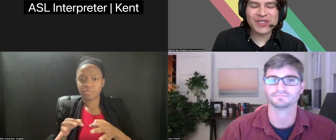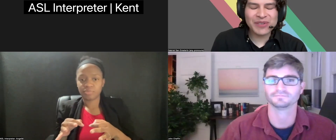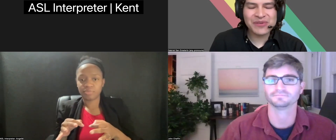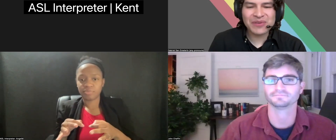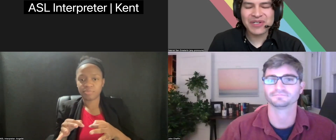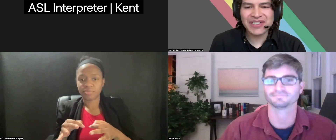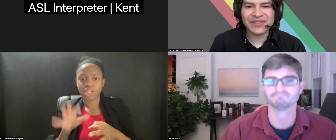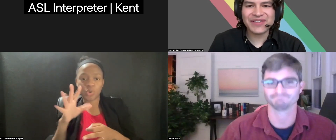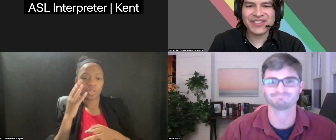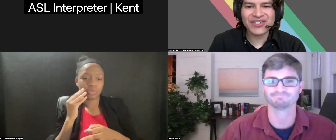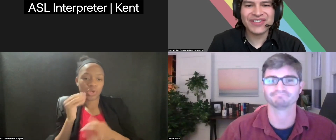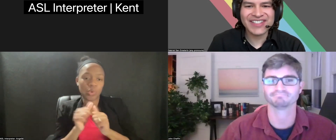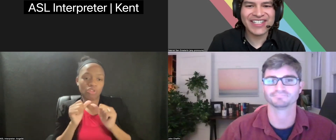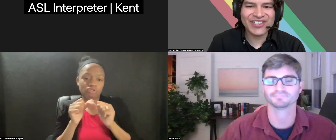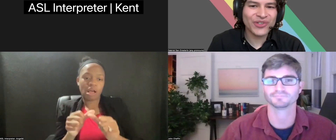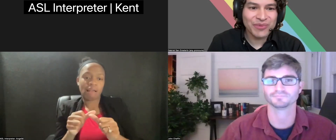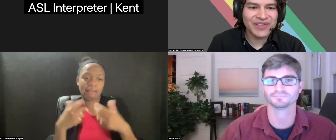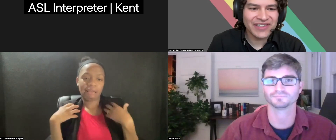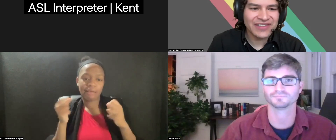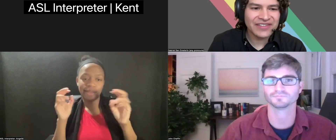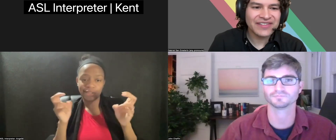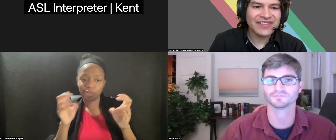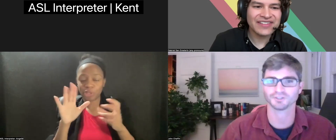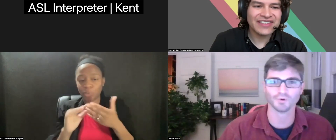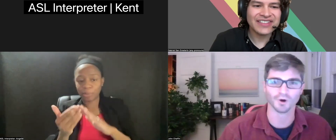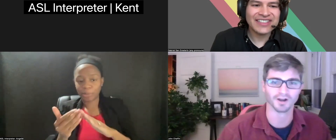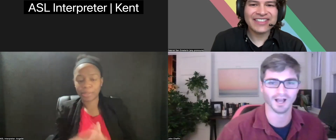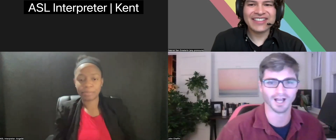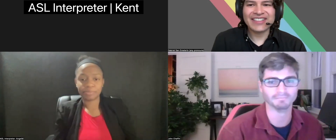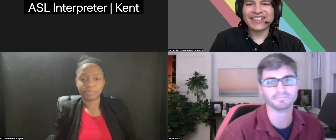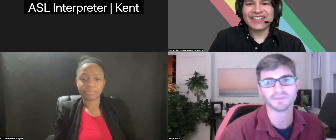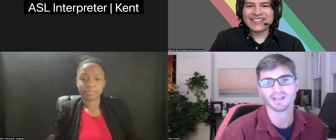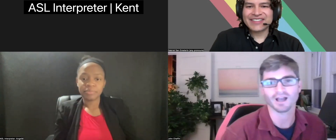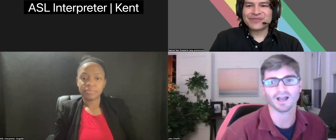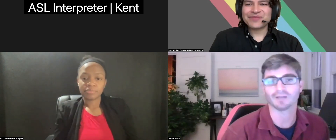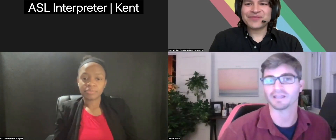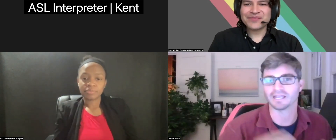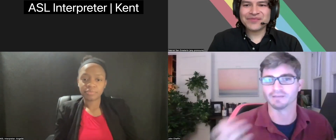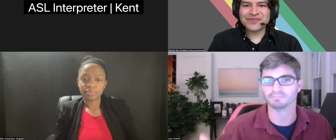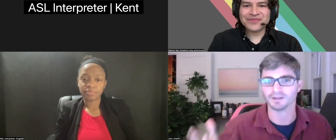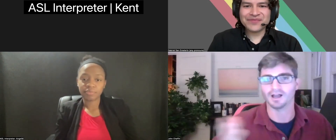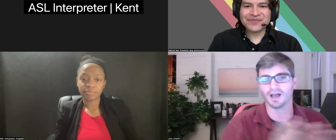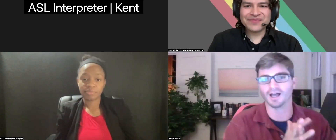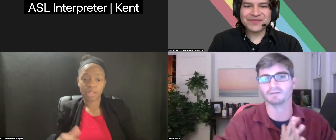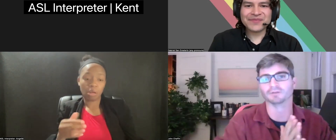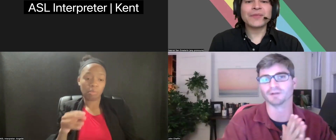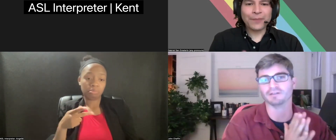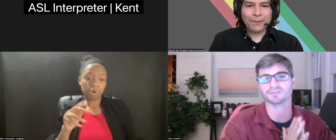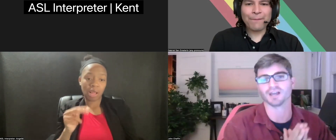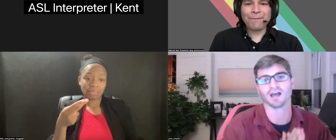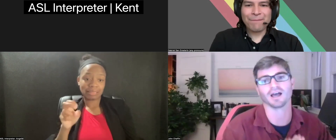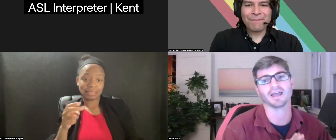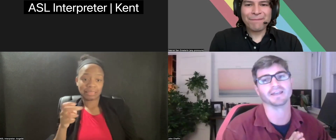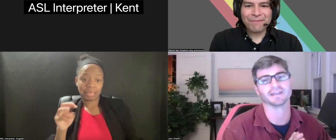your experience with chronic health conditions and your community. Sure. I go by he, him